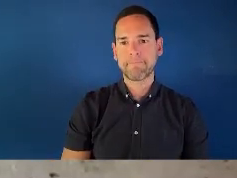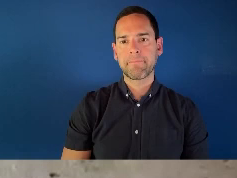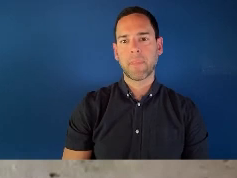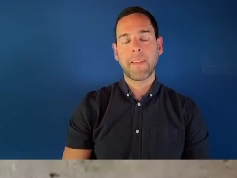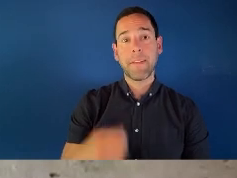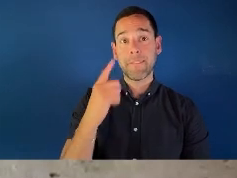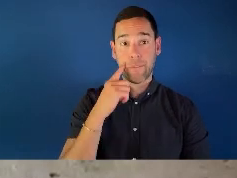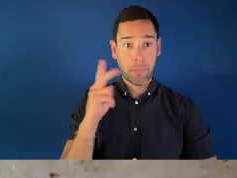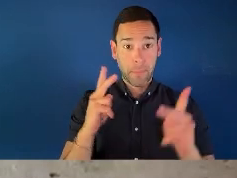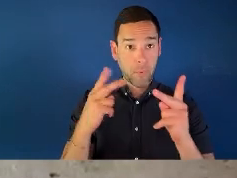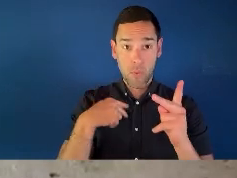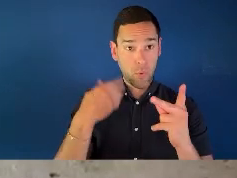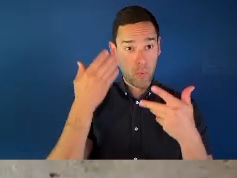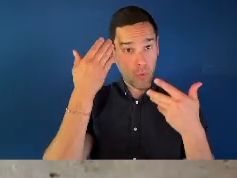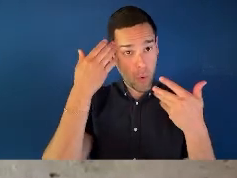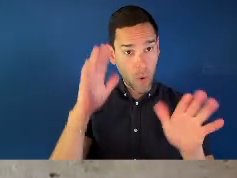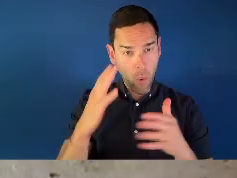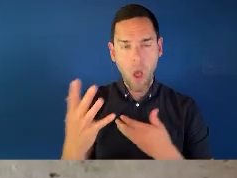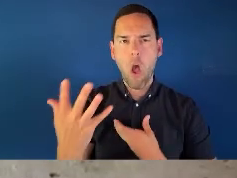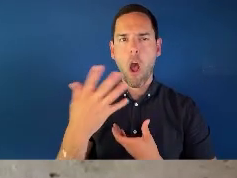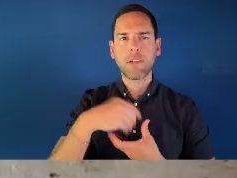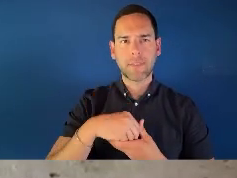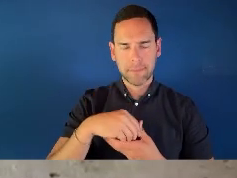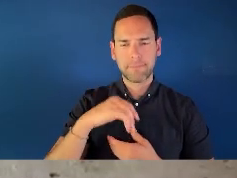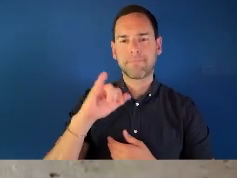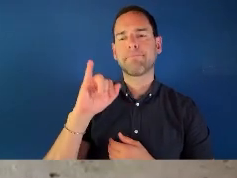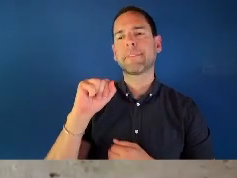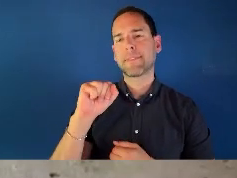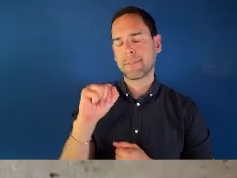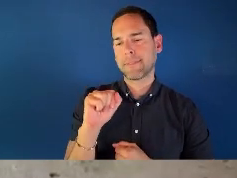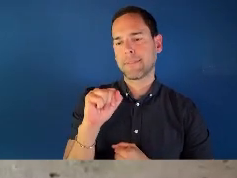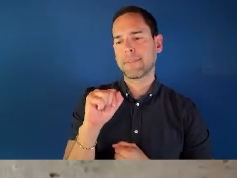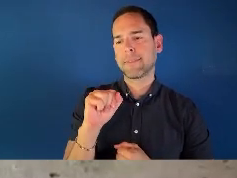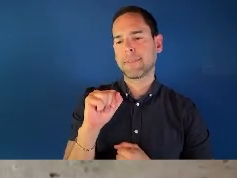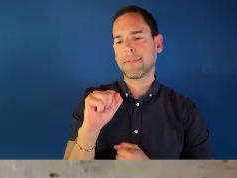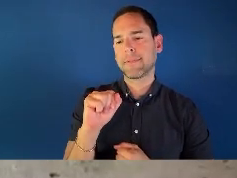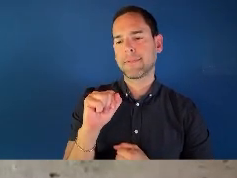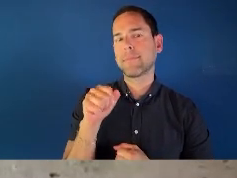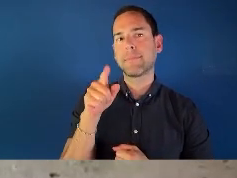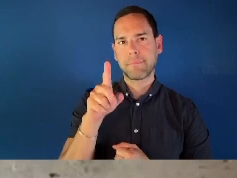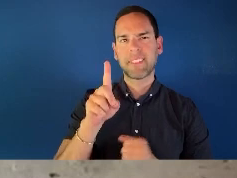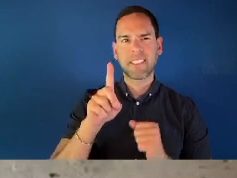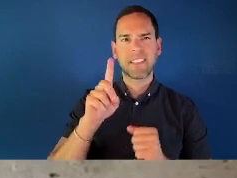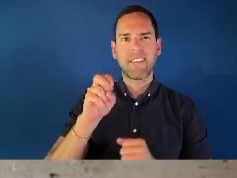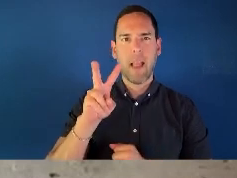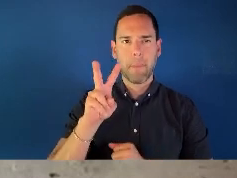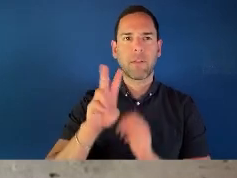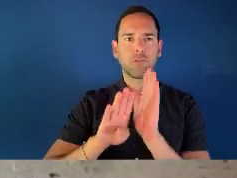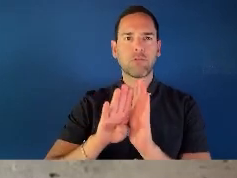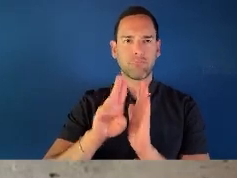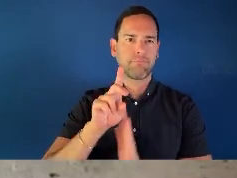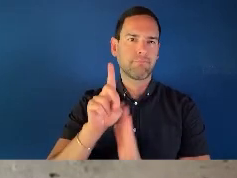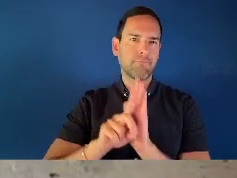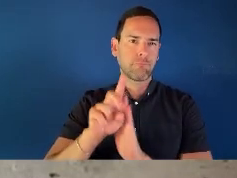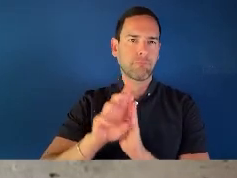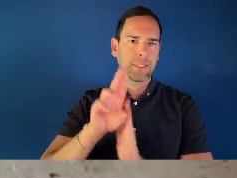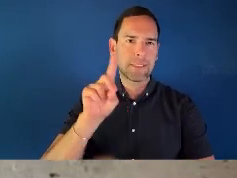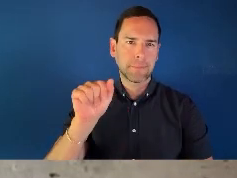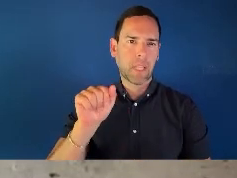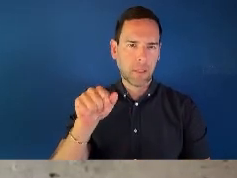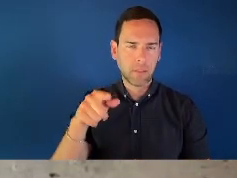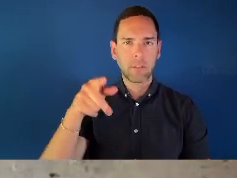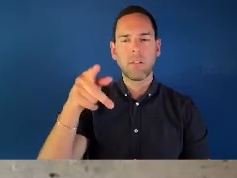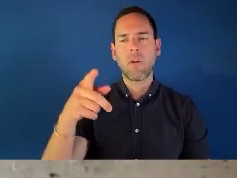neurodivergence. And some of the main things I think that kind of fall under the autism